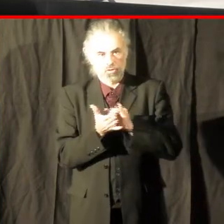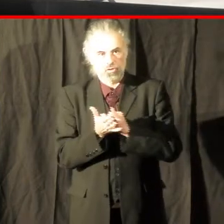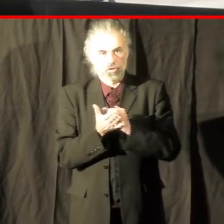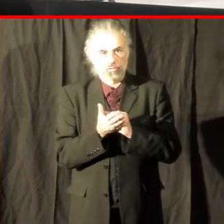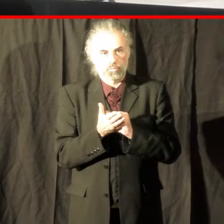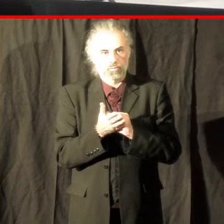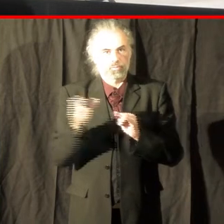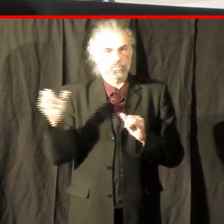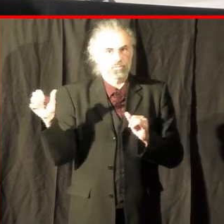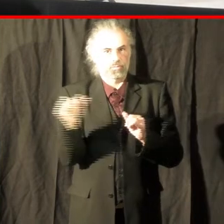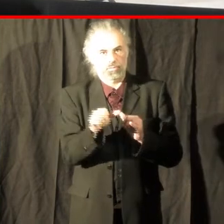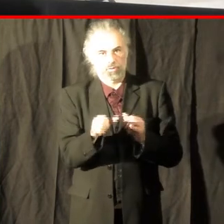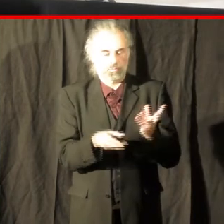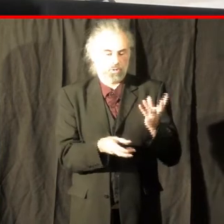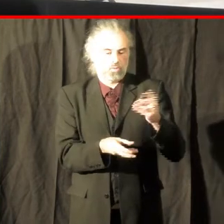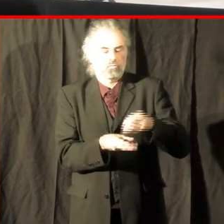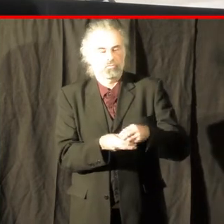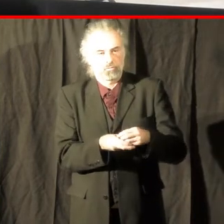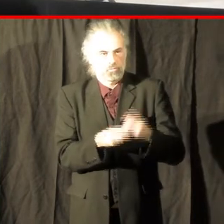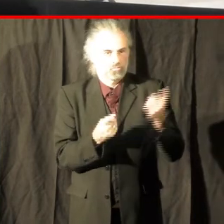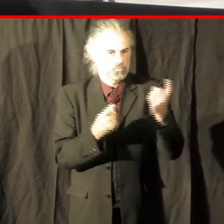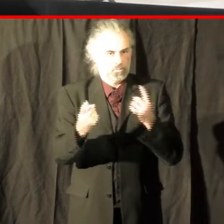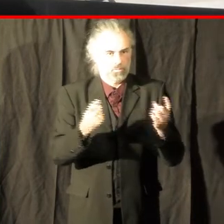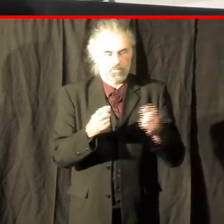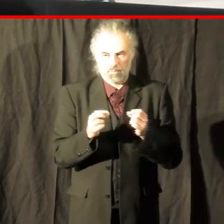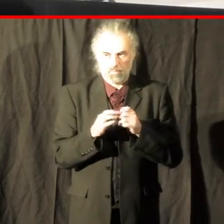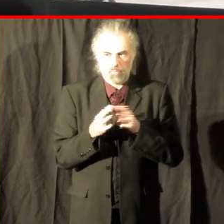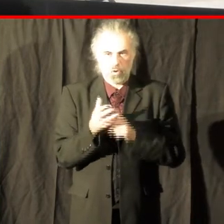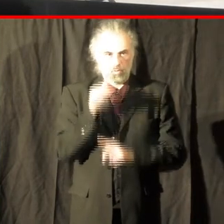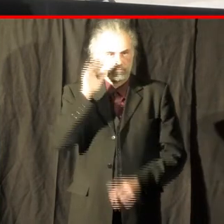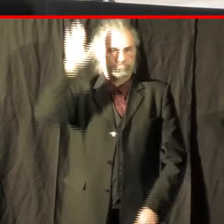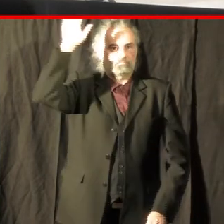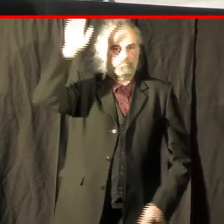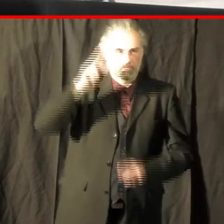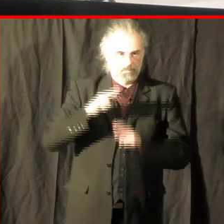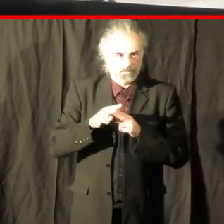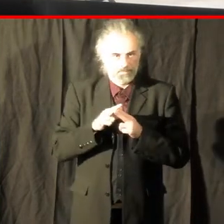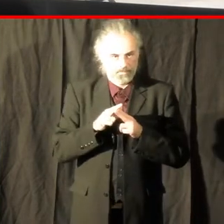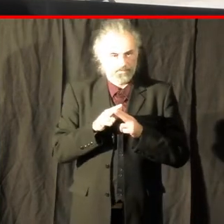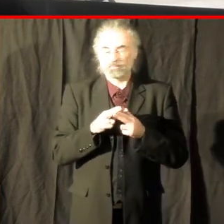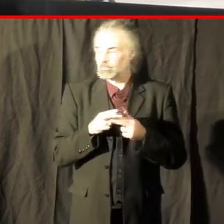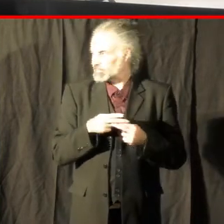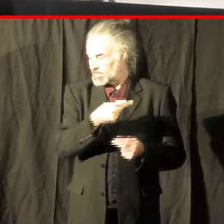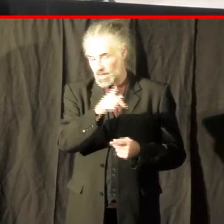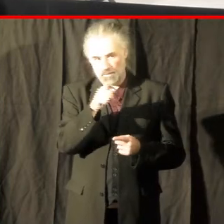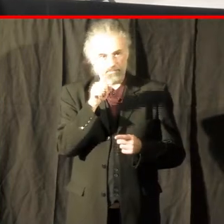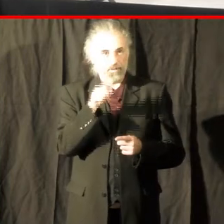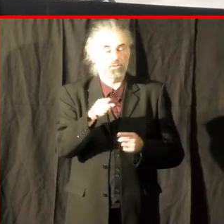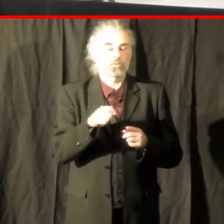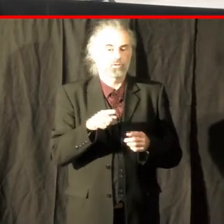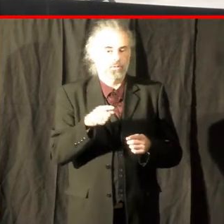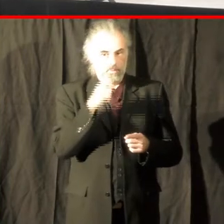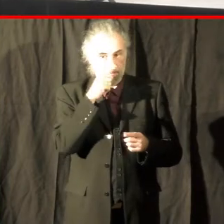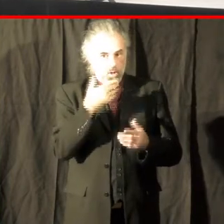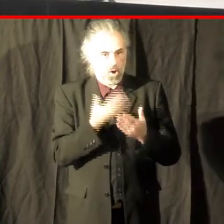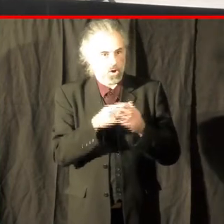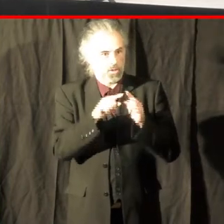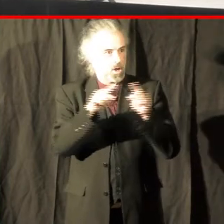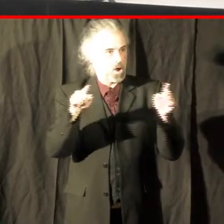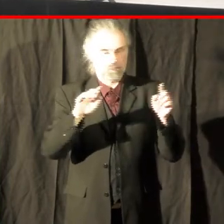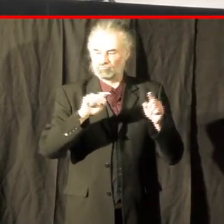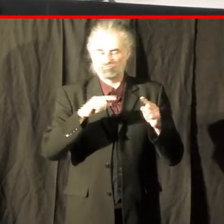into this space. Paul will raise his hand and he will speak on your behalf. So those that are online and around the